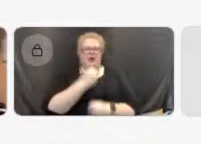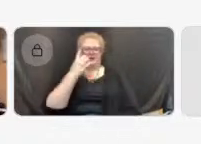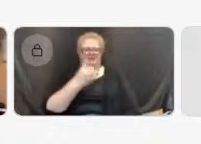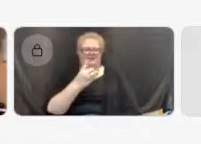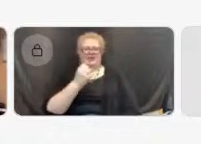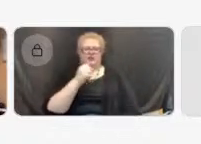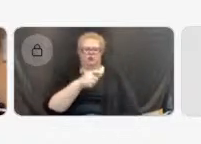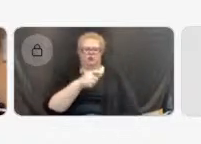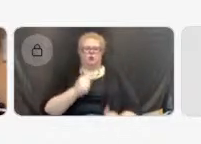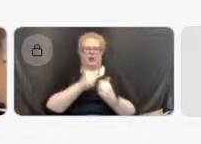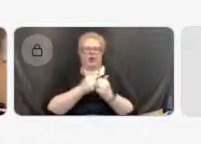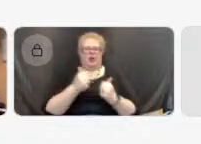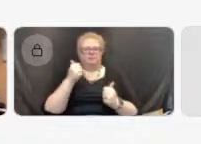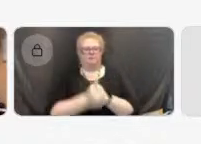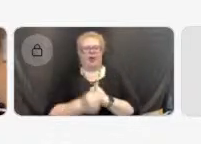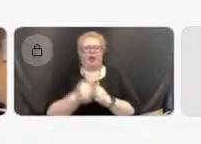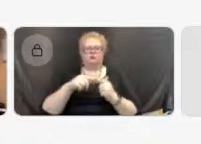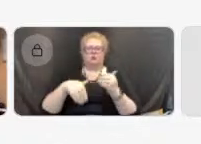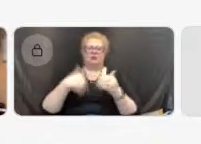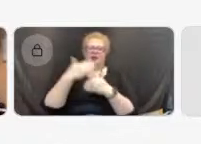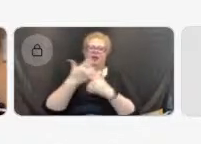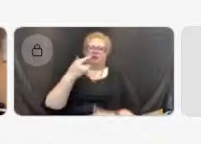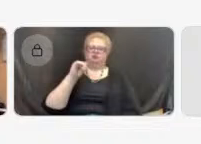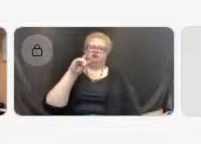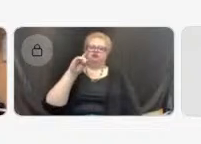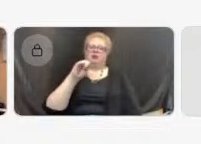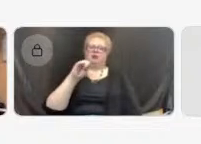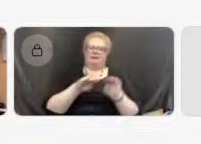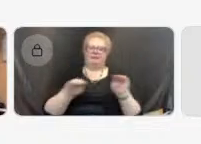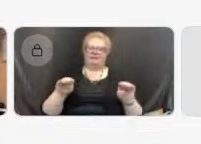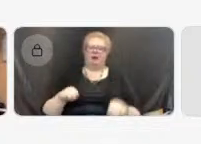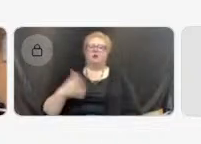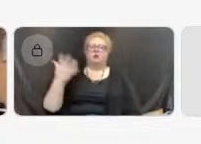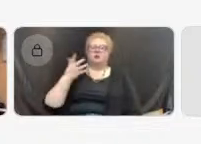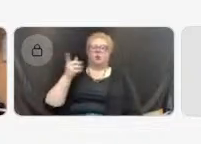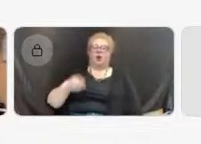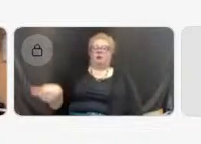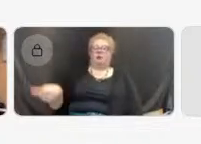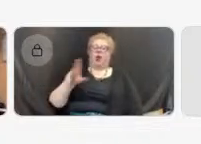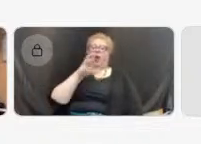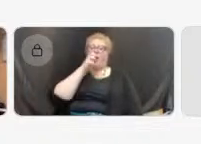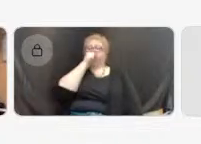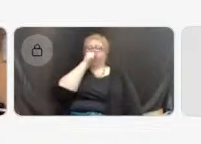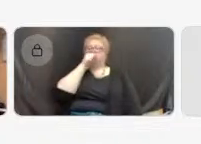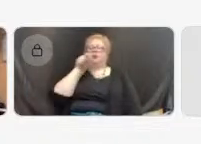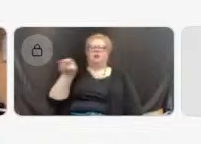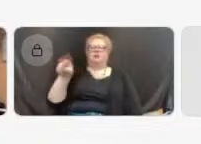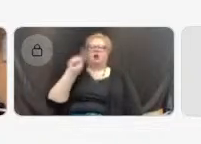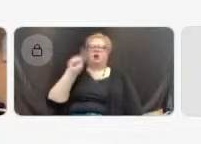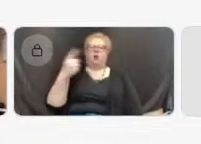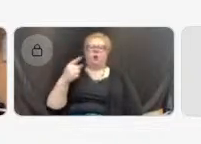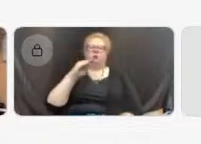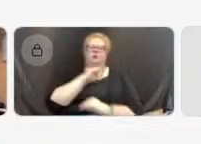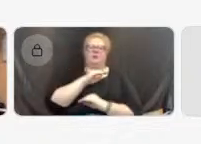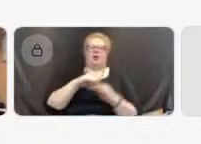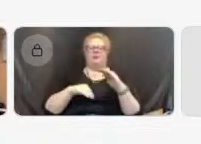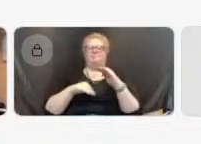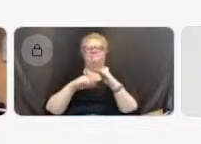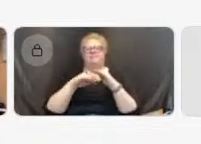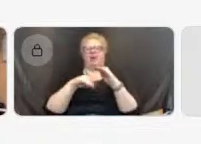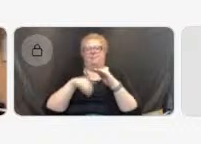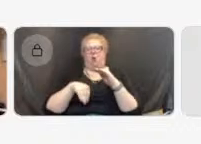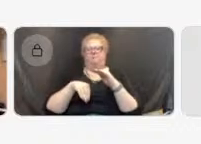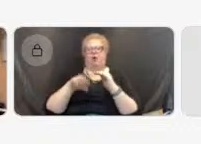next grade level. What they won't tell you is that they have attempted to only meet the minimum requirements with no regard to